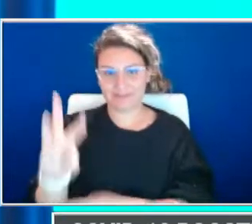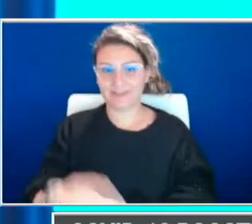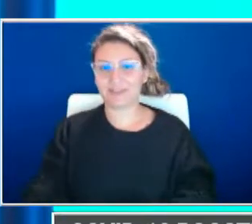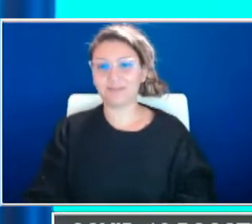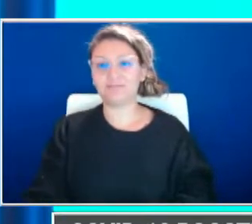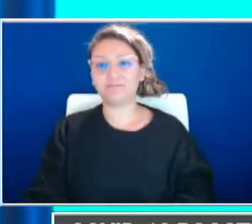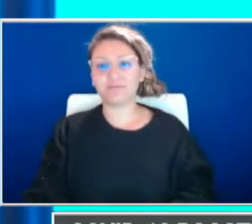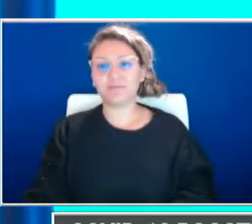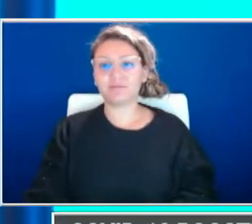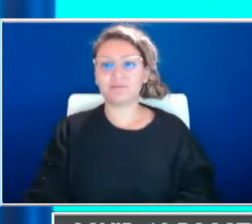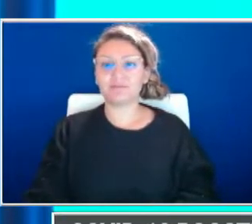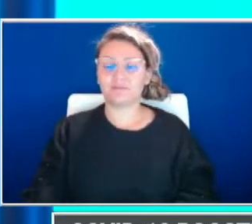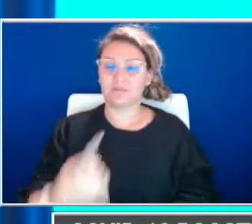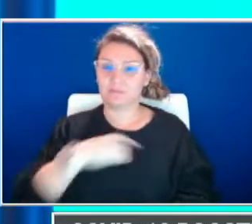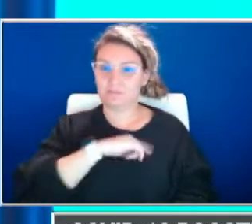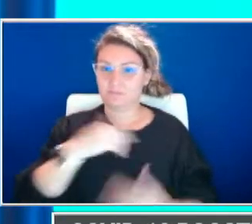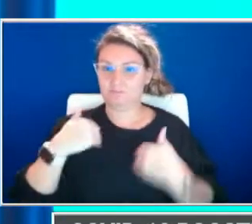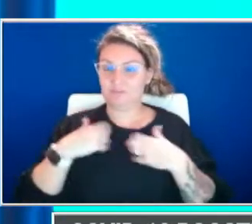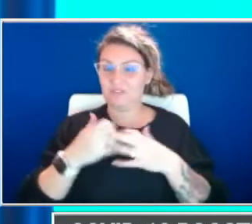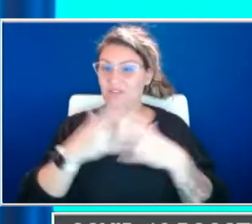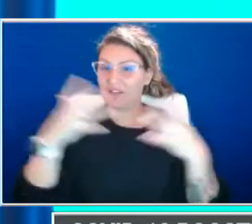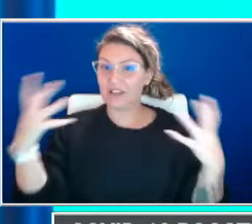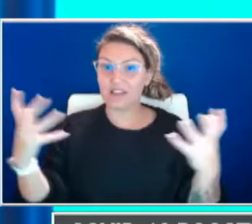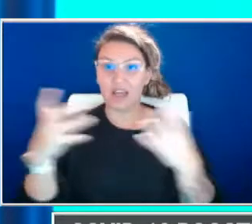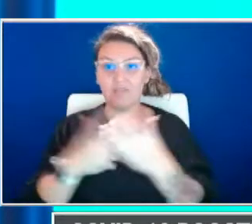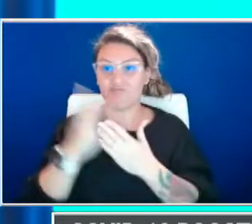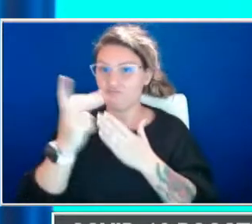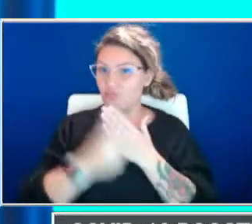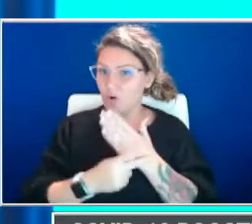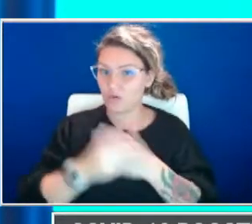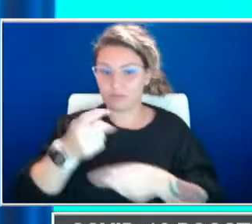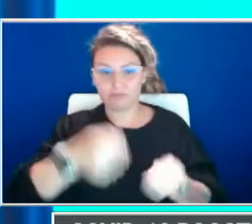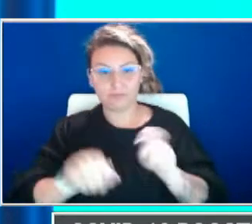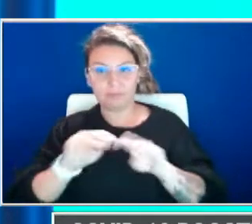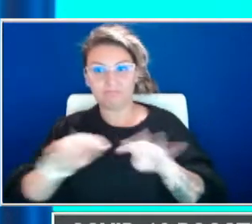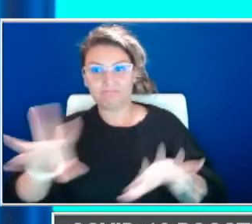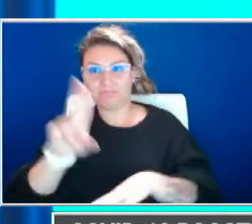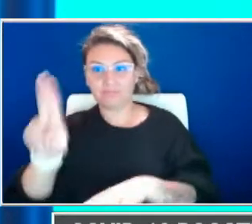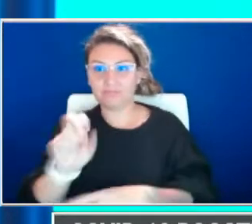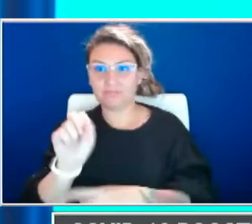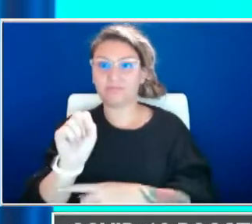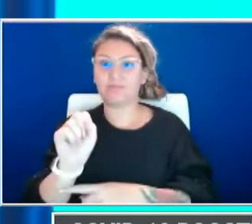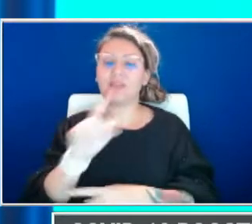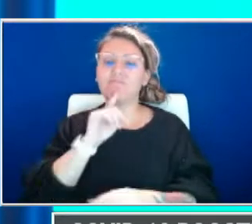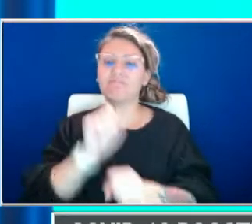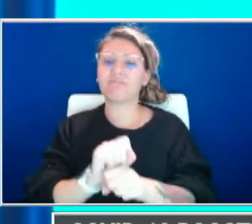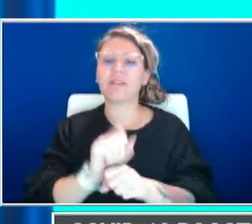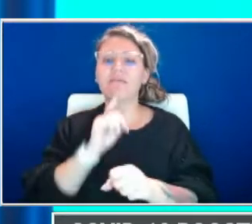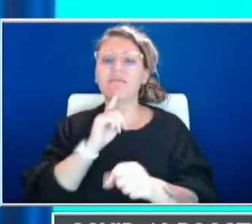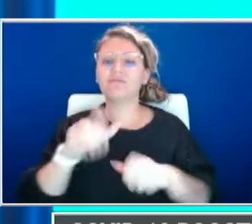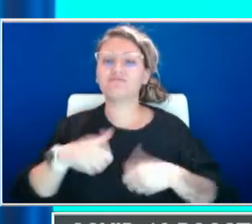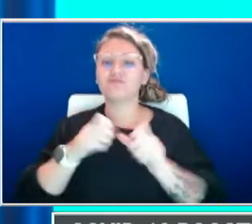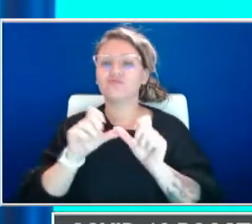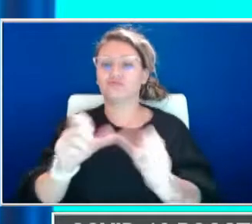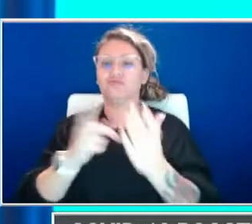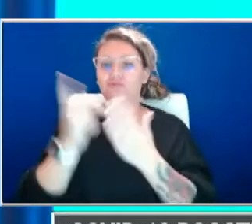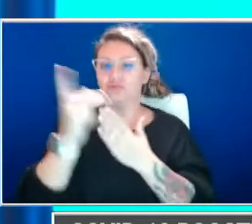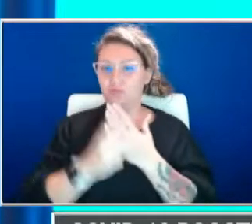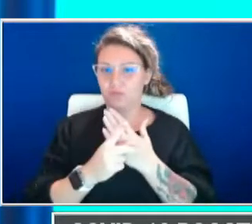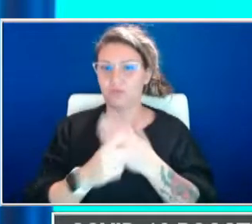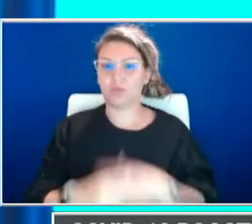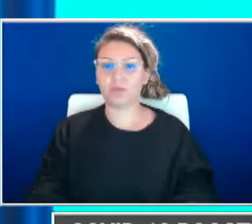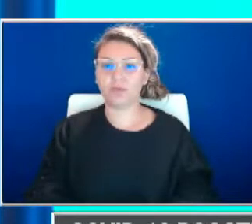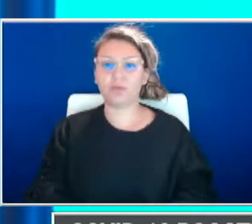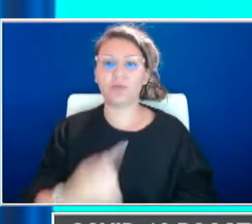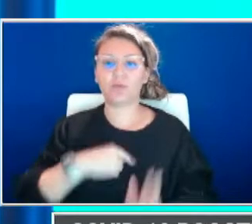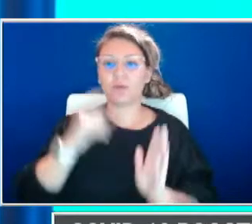We have a handful of transplant programs across the nation that have a dedicated survivorship program. We've noticed